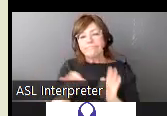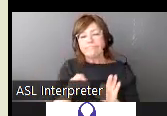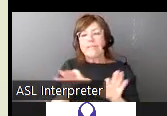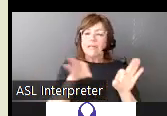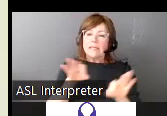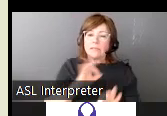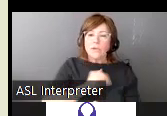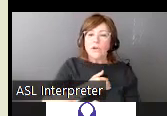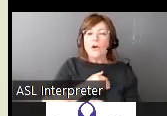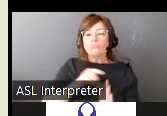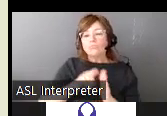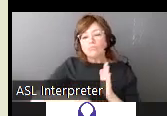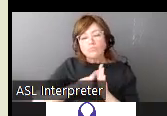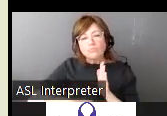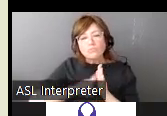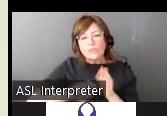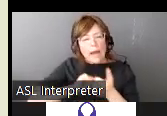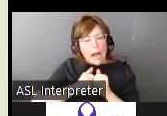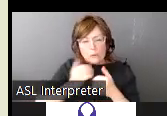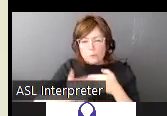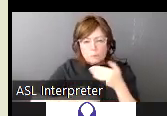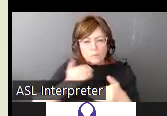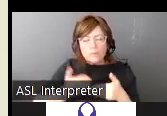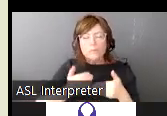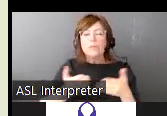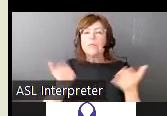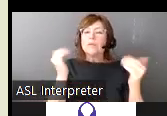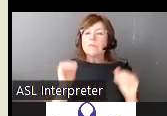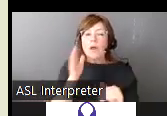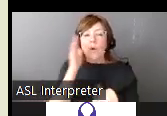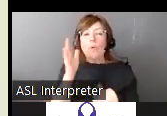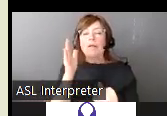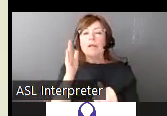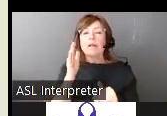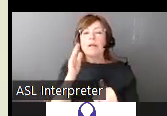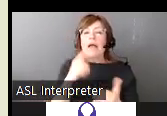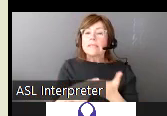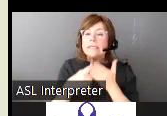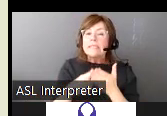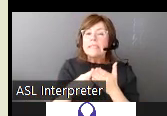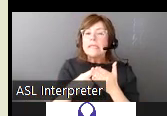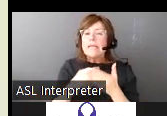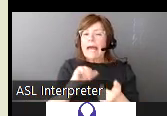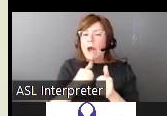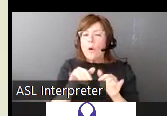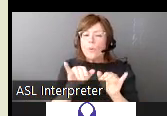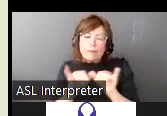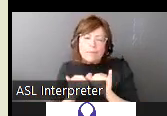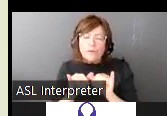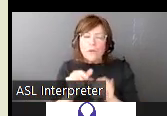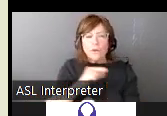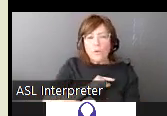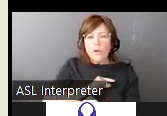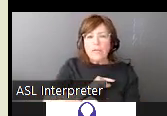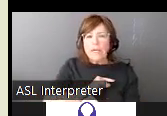methods, and then we will talk about the quantitative and then the qualitative data analysis,